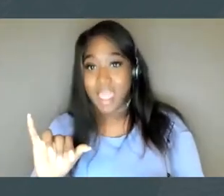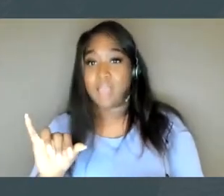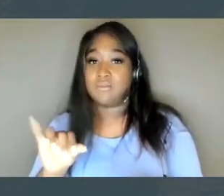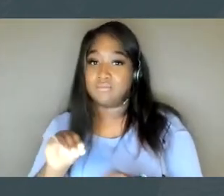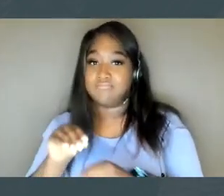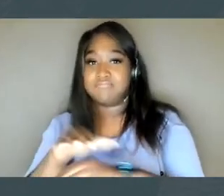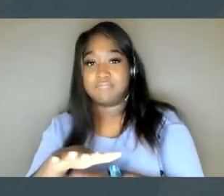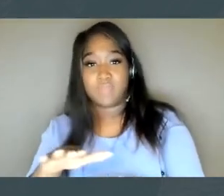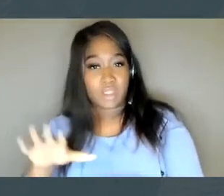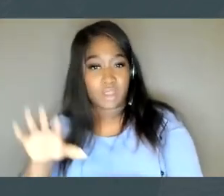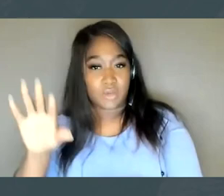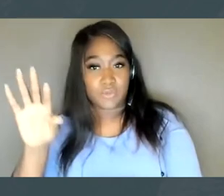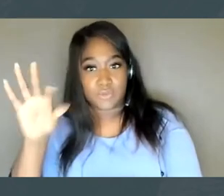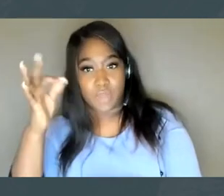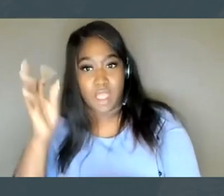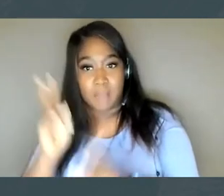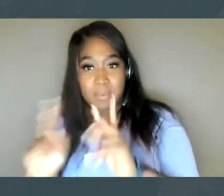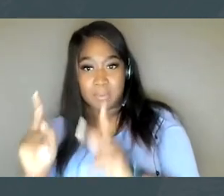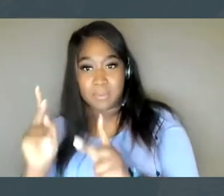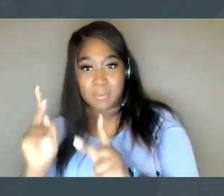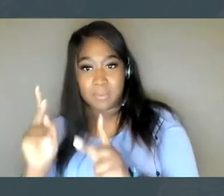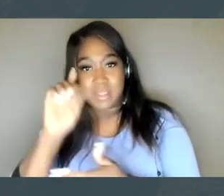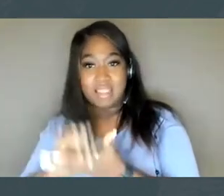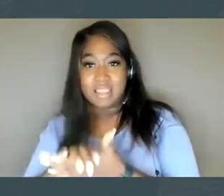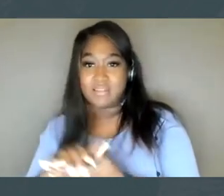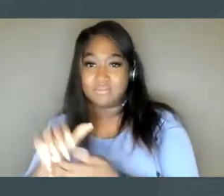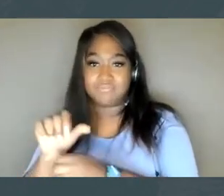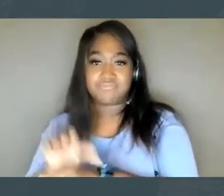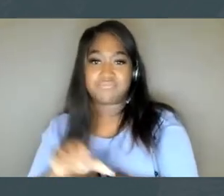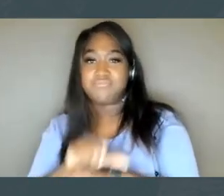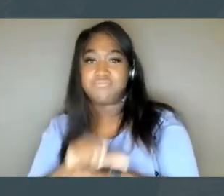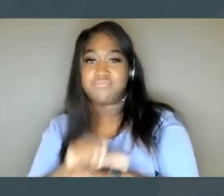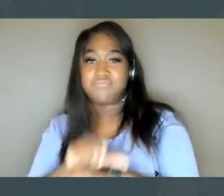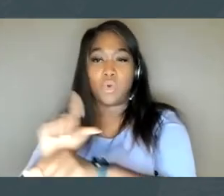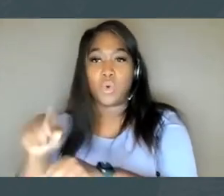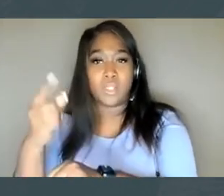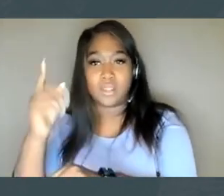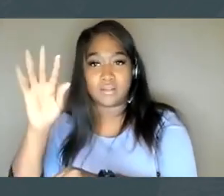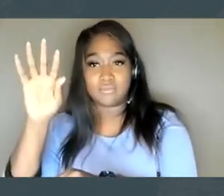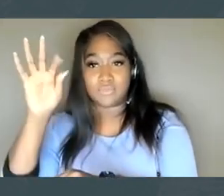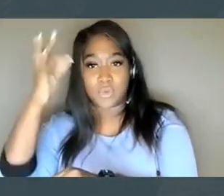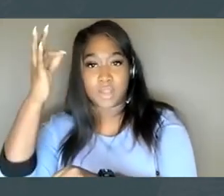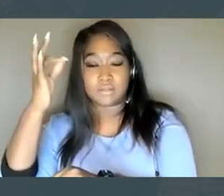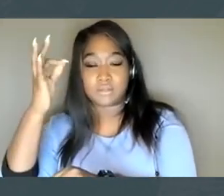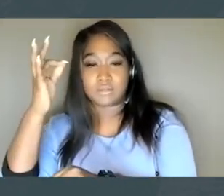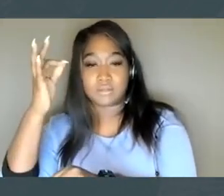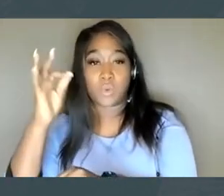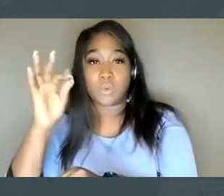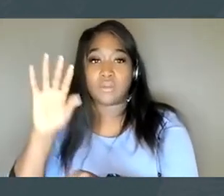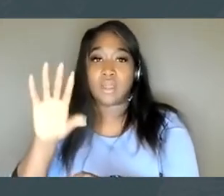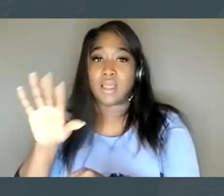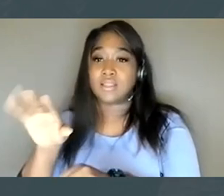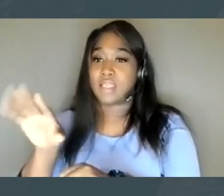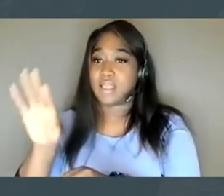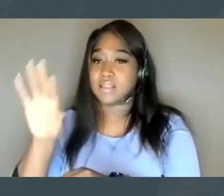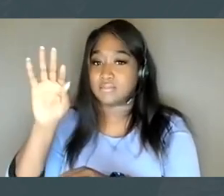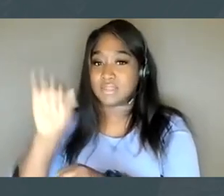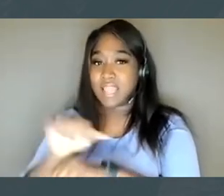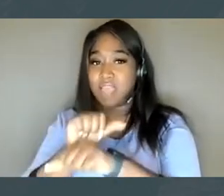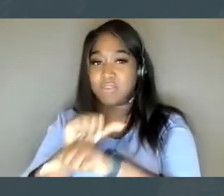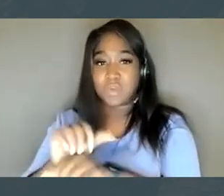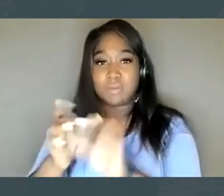that slavery is a US matter or an American matter, right? Because of this separation, dichotomy